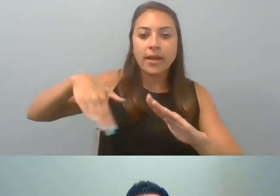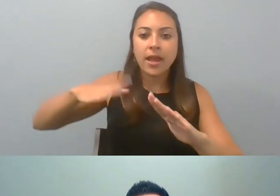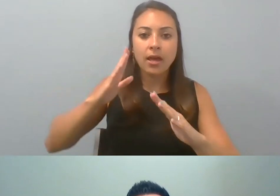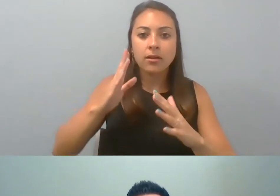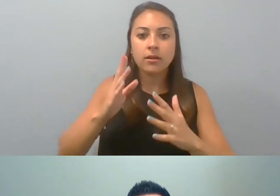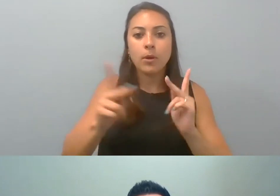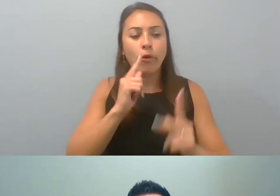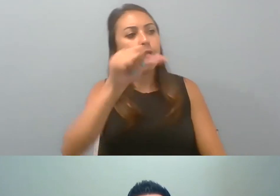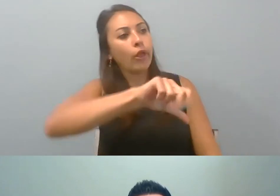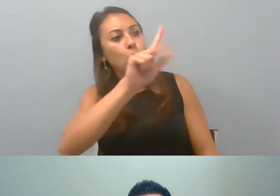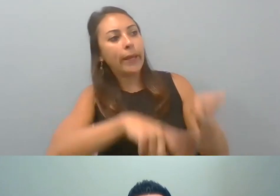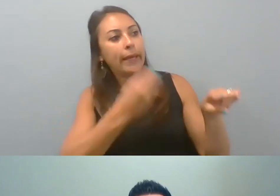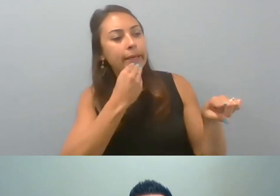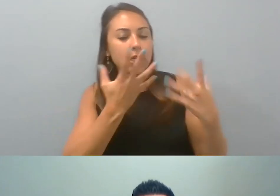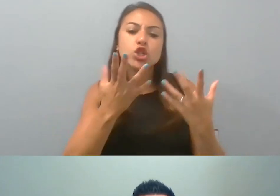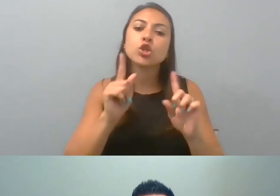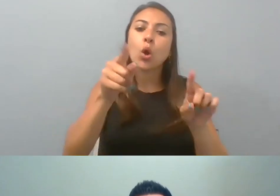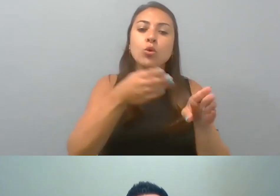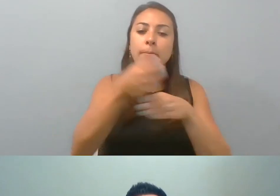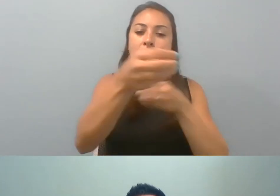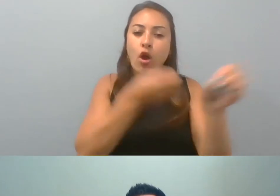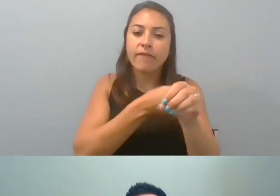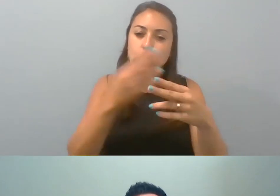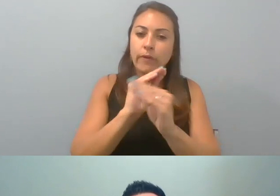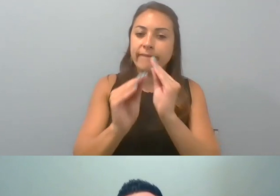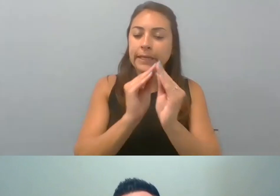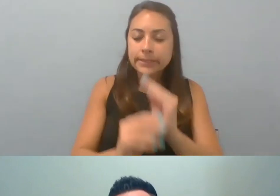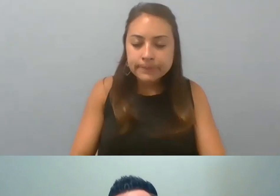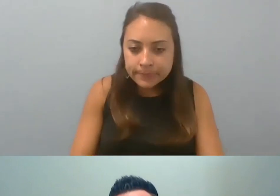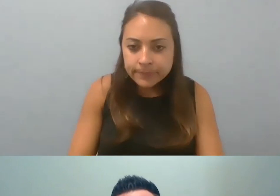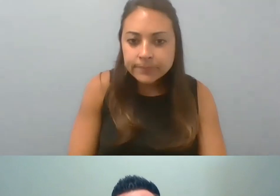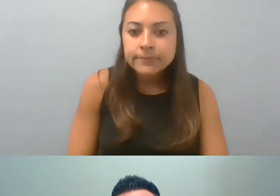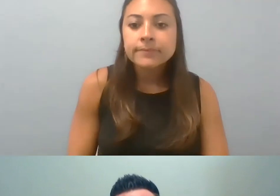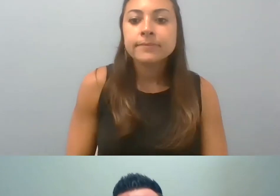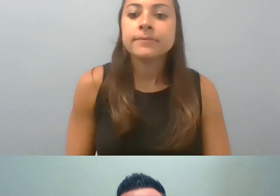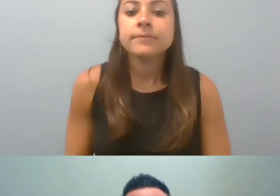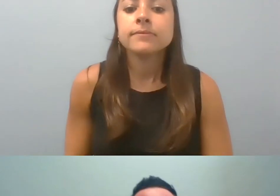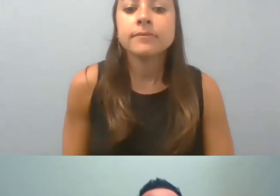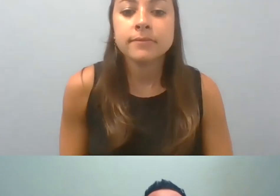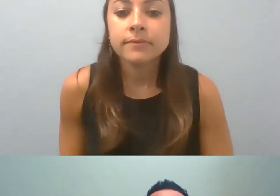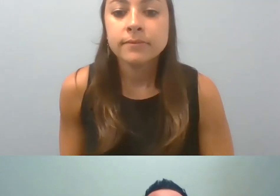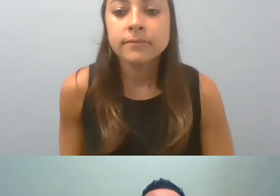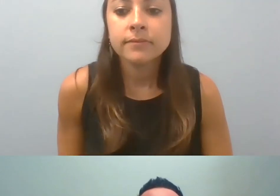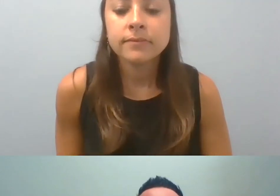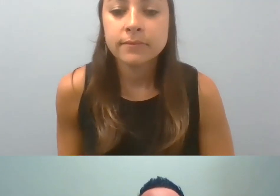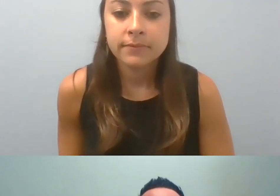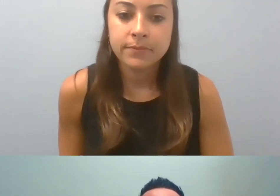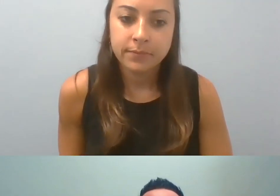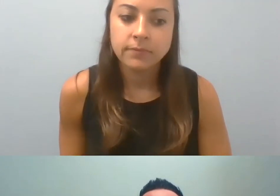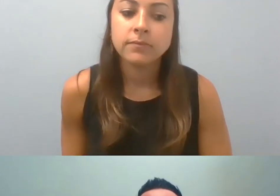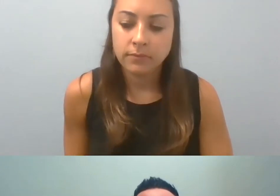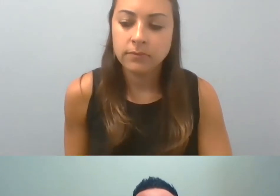will get sent back to the main office, and we'll try to do some digging into, why that student's ID card hasn't been turned on.